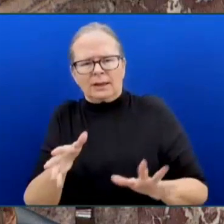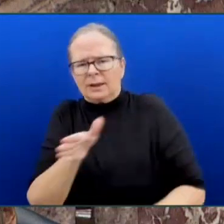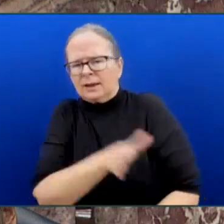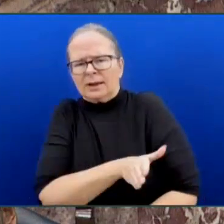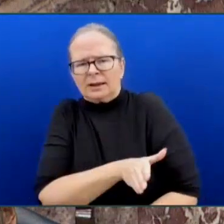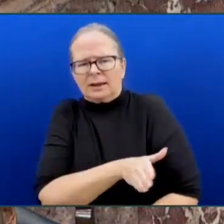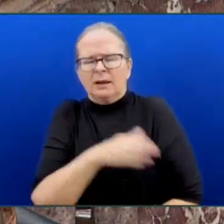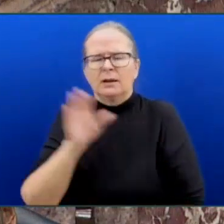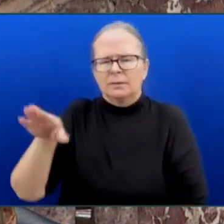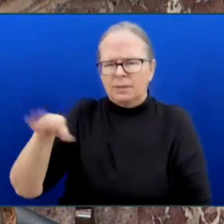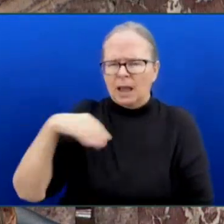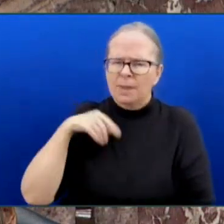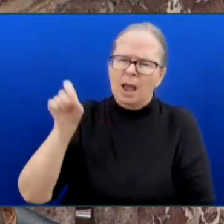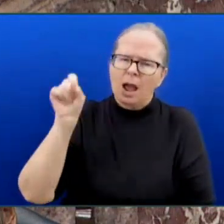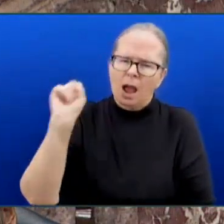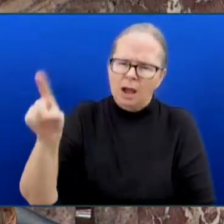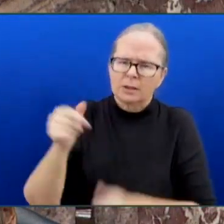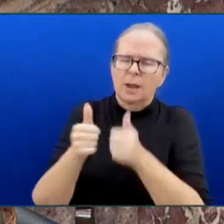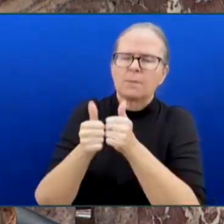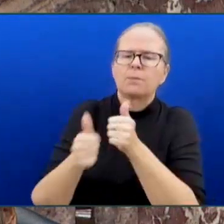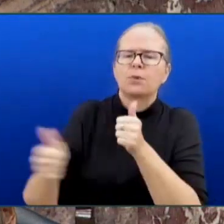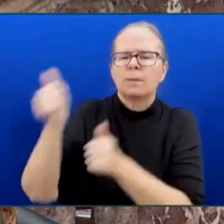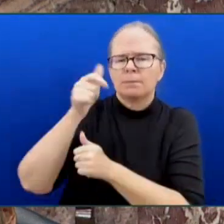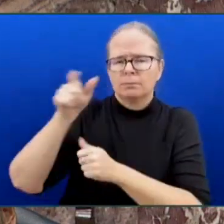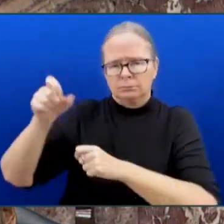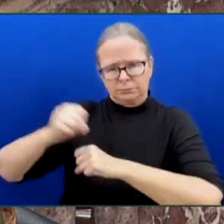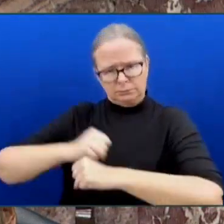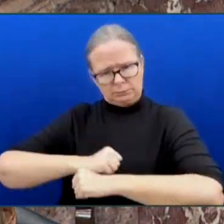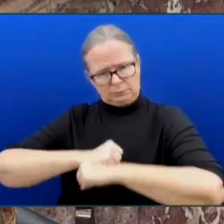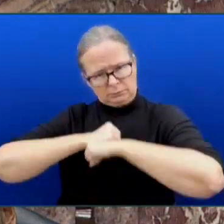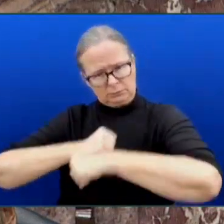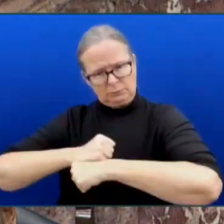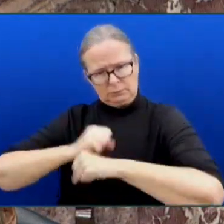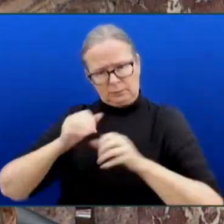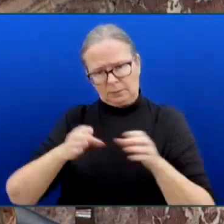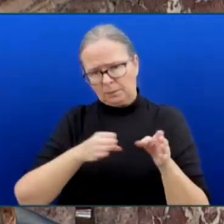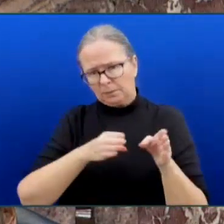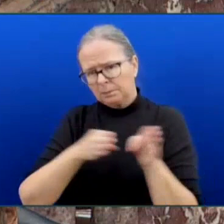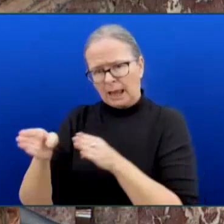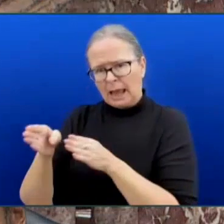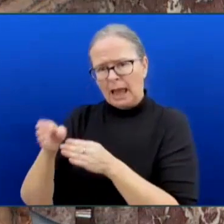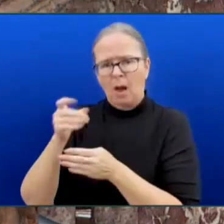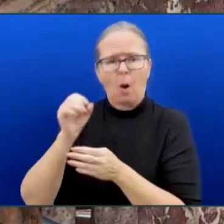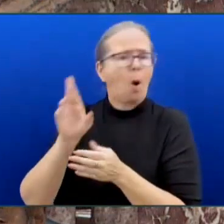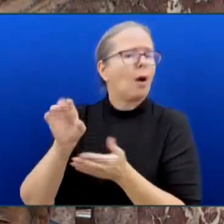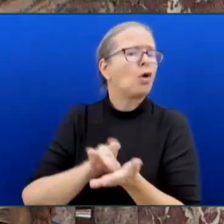plan that will kill the LNG initiative instead of electrifying them?